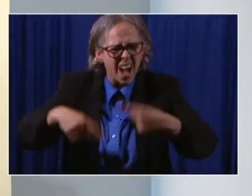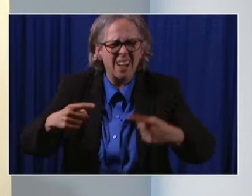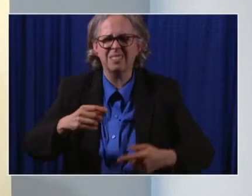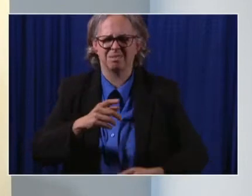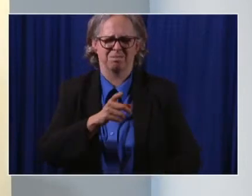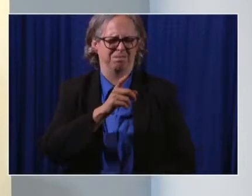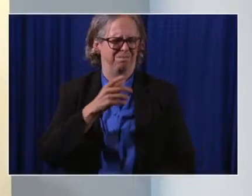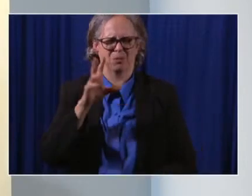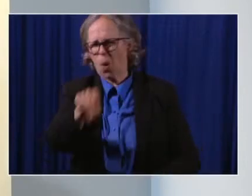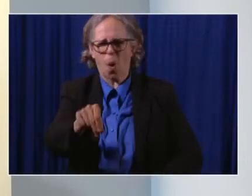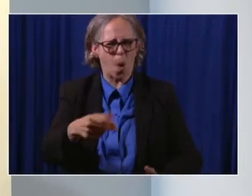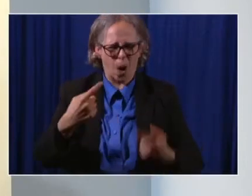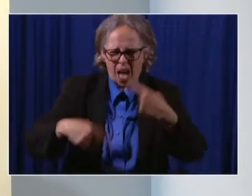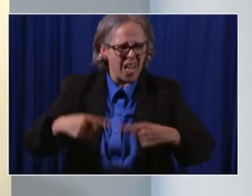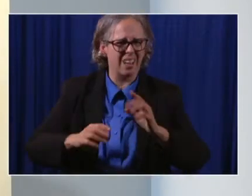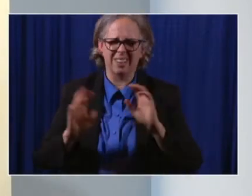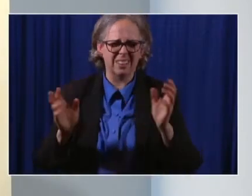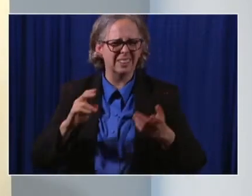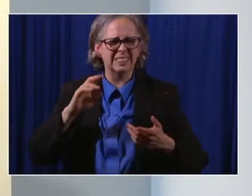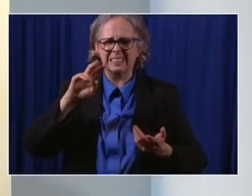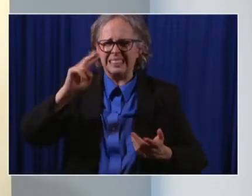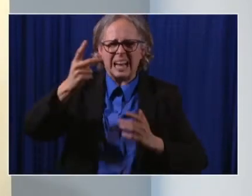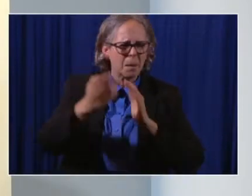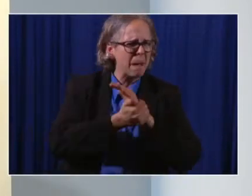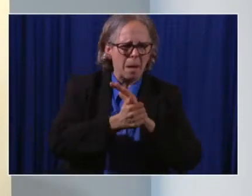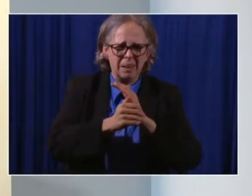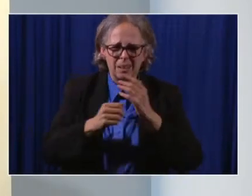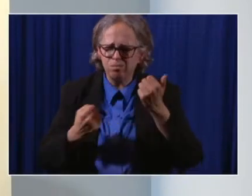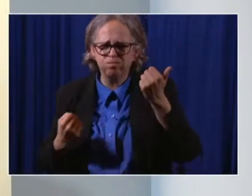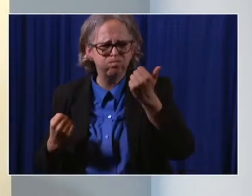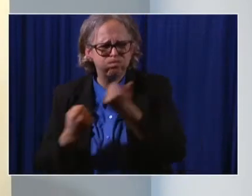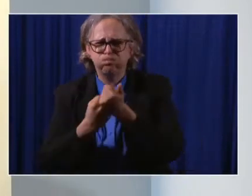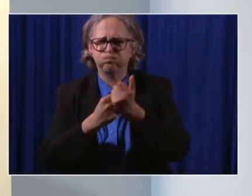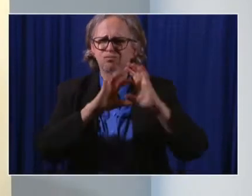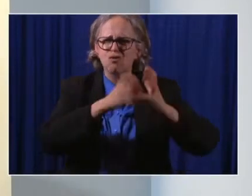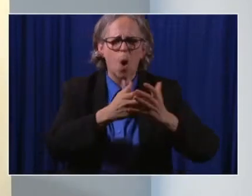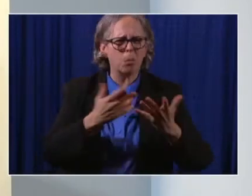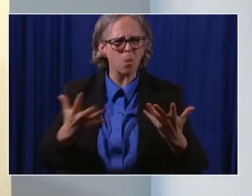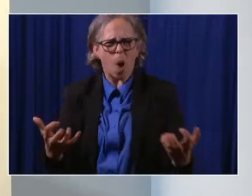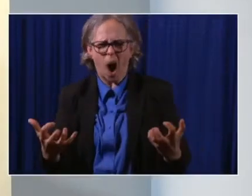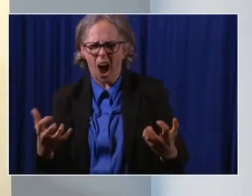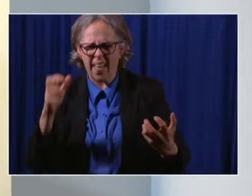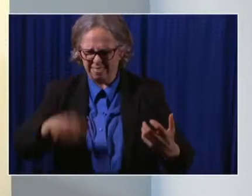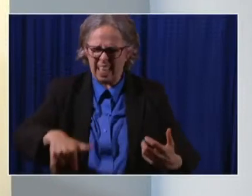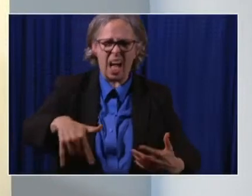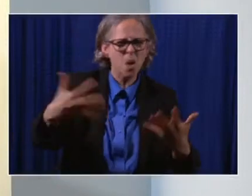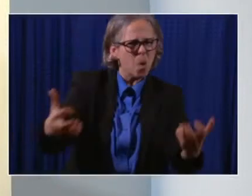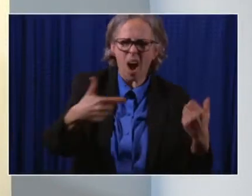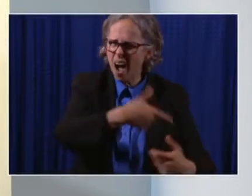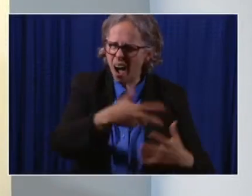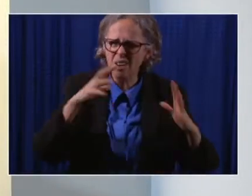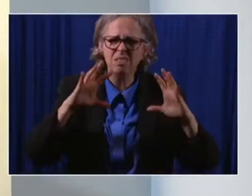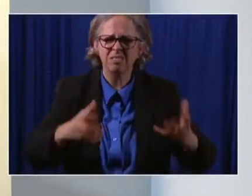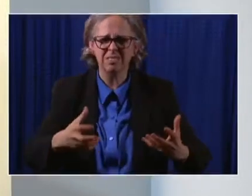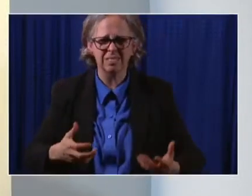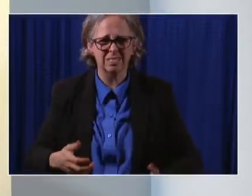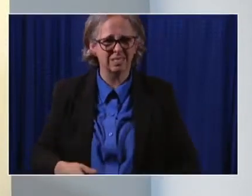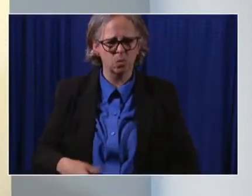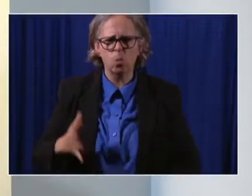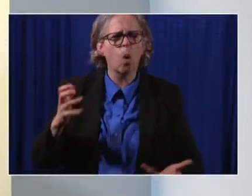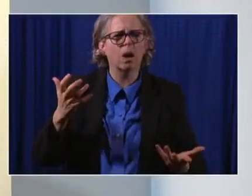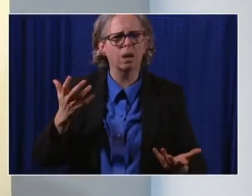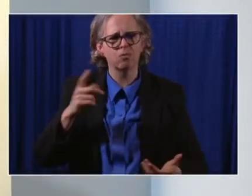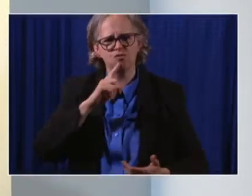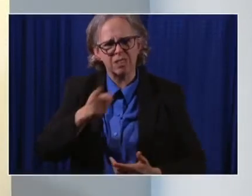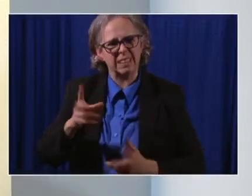I mentioned, by Second Amendment advocates and gun owners. It's simply an enforcement tool of existing law, and